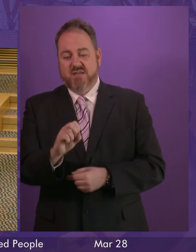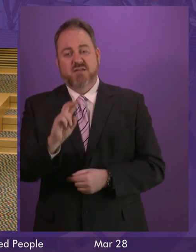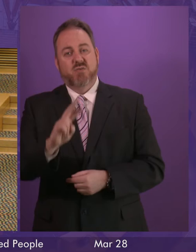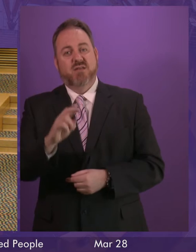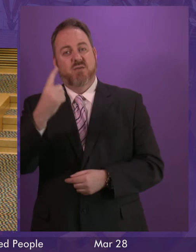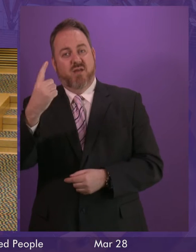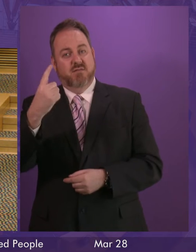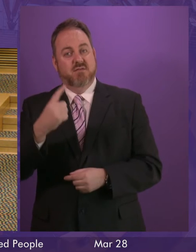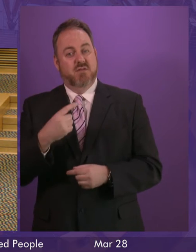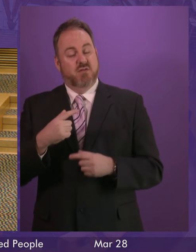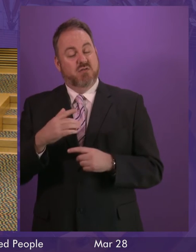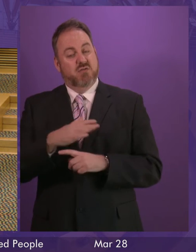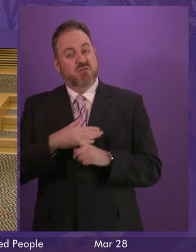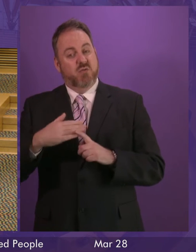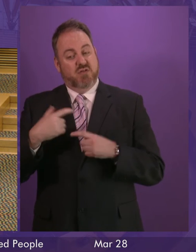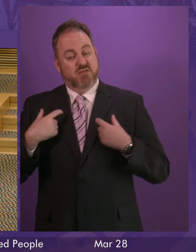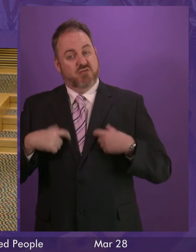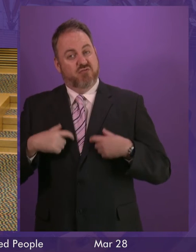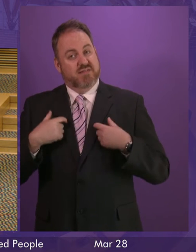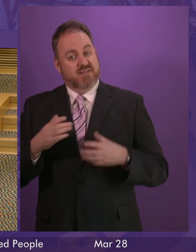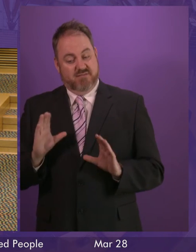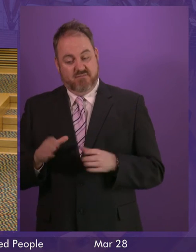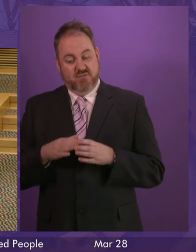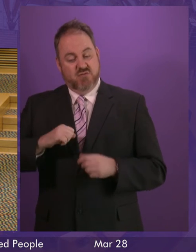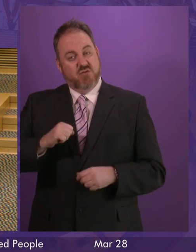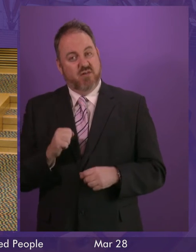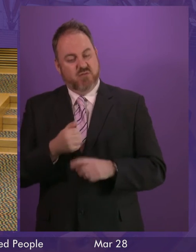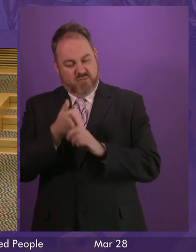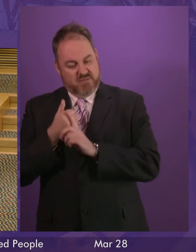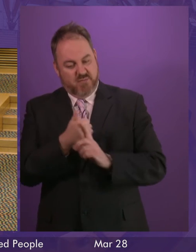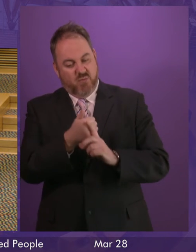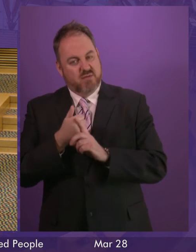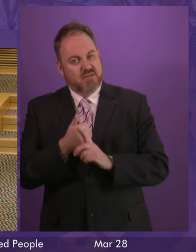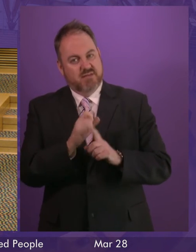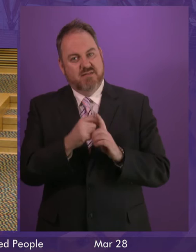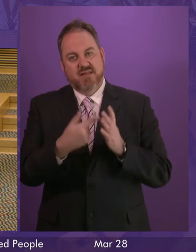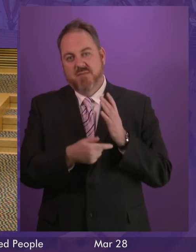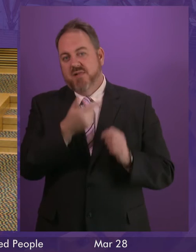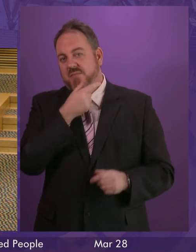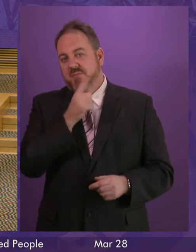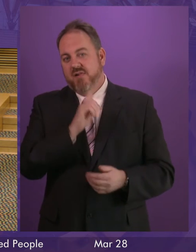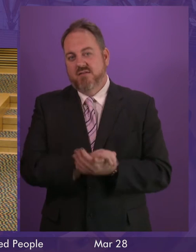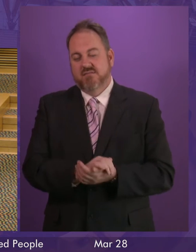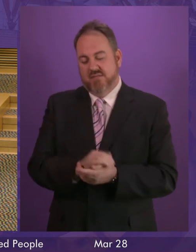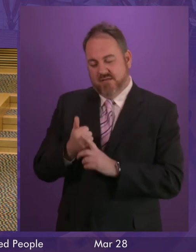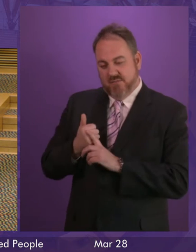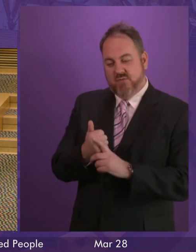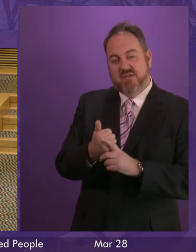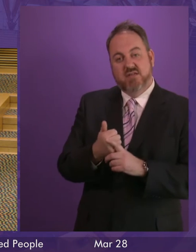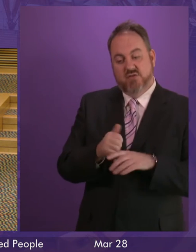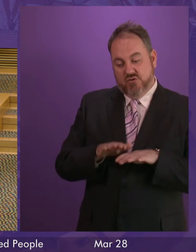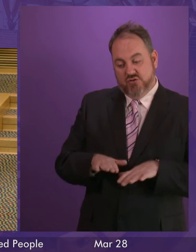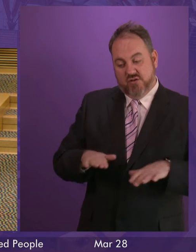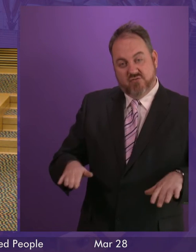Security Scotland will be welcoming new claims for the three main forms of disability assistance, the children and young people's working age